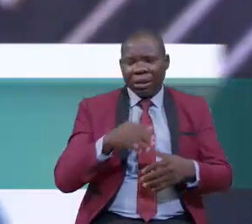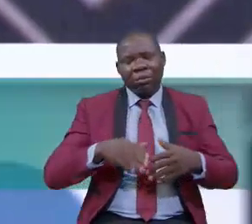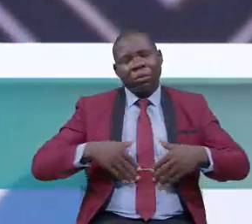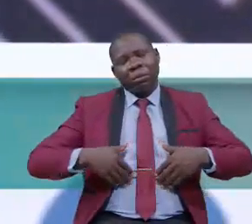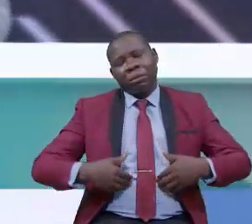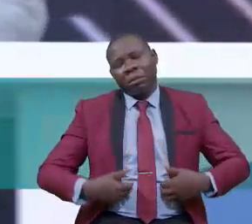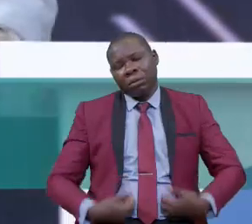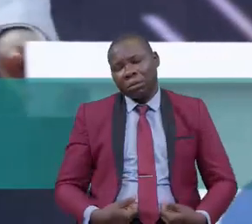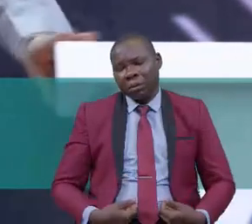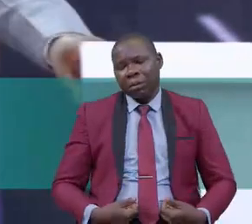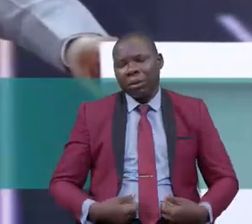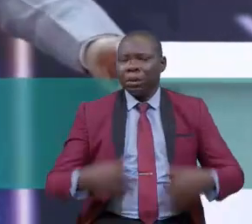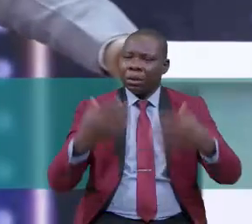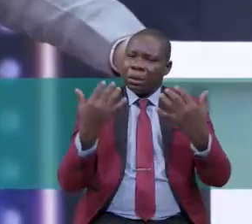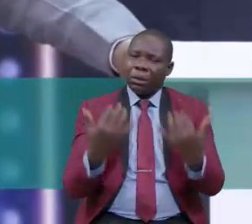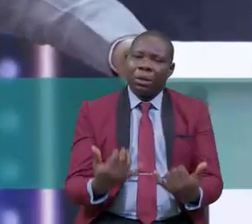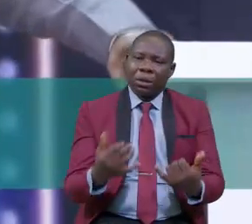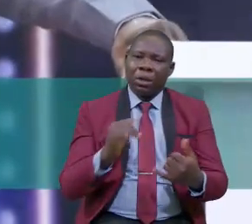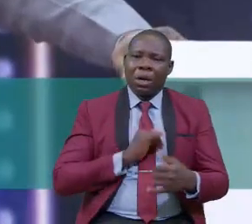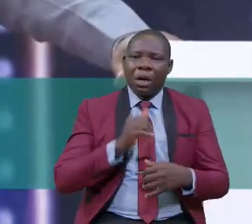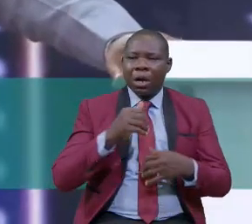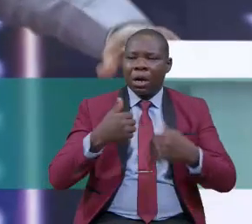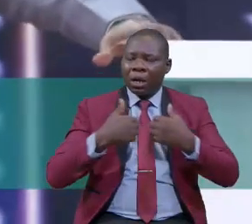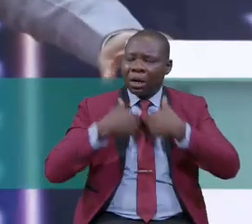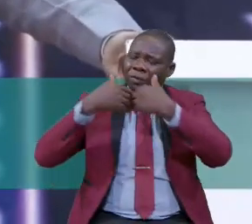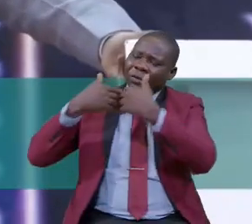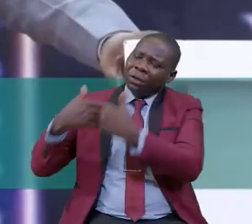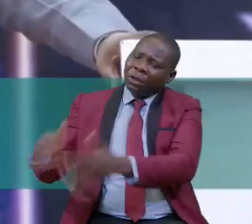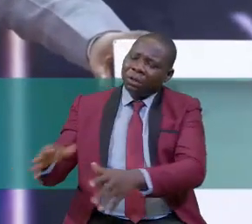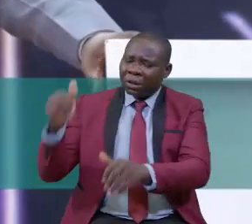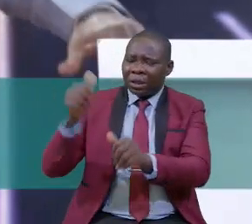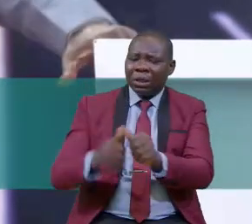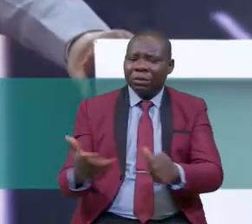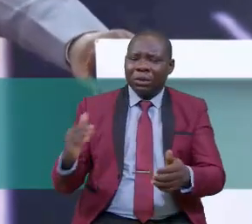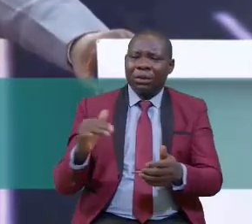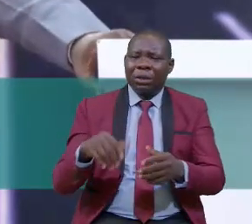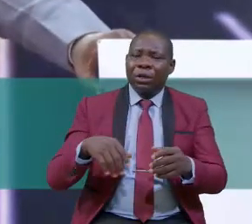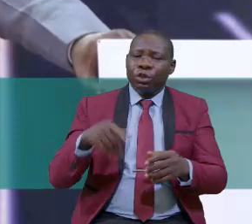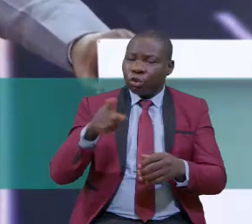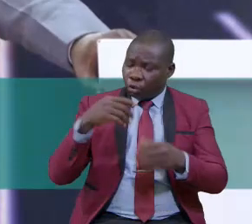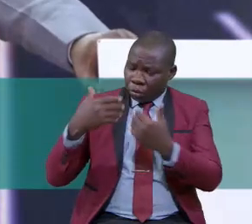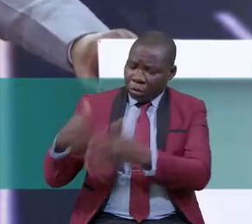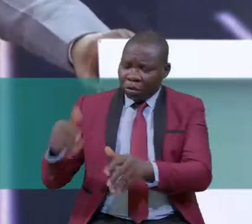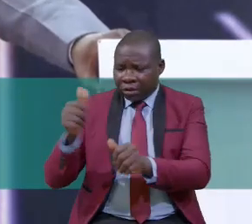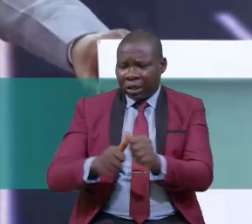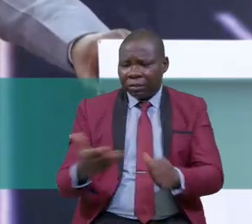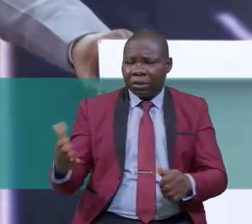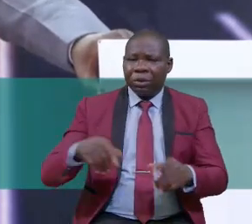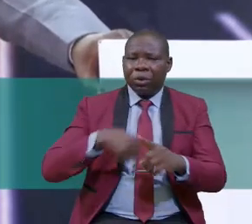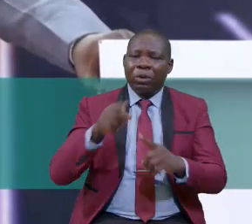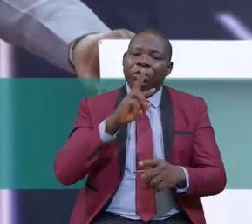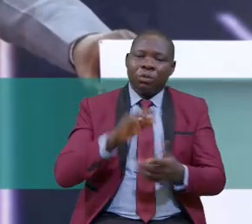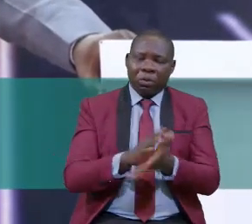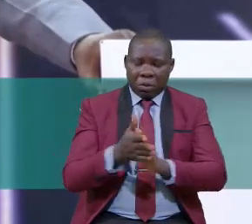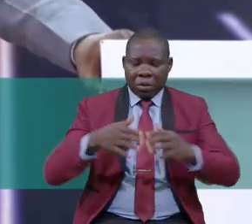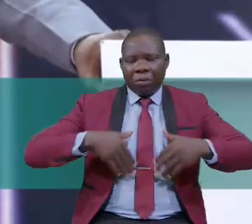And now you forfeit everything when you're feeble. And Samuel talked to